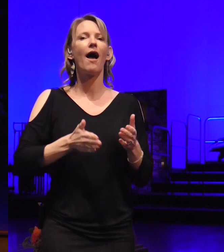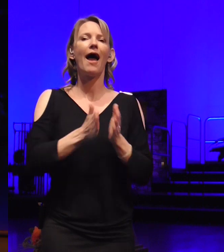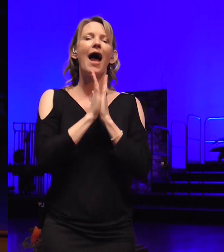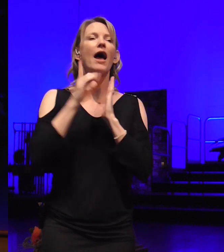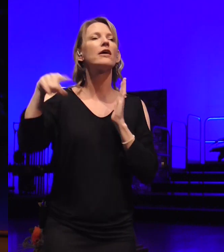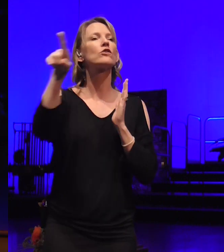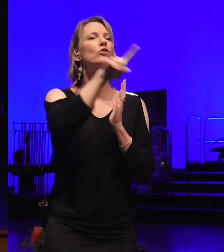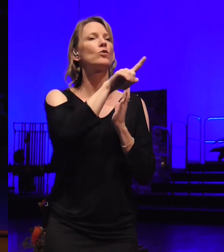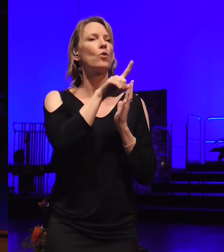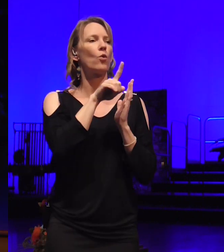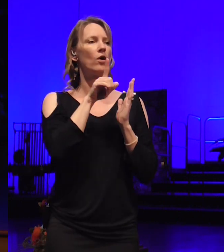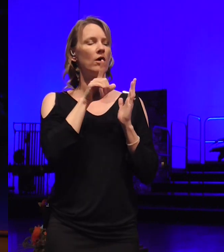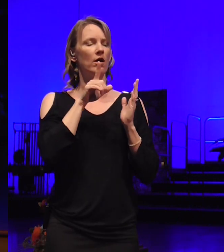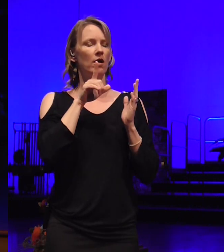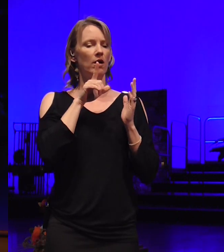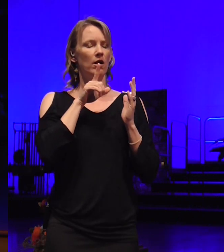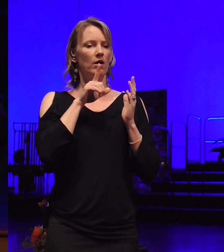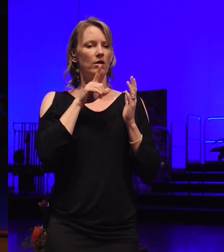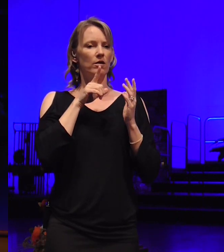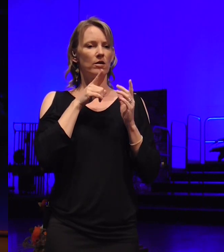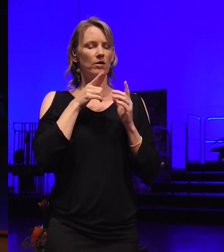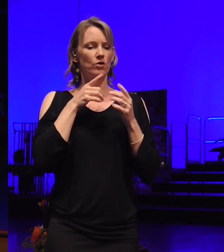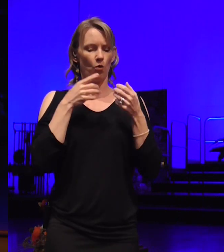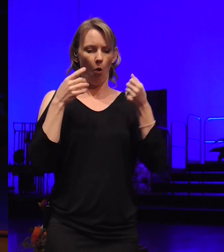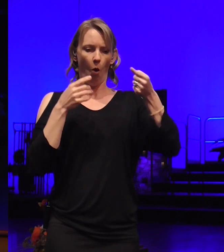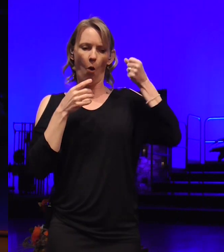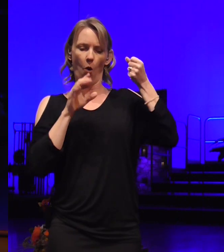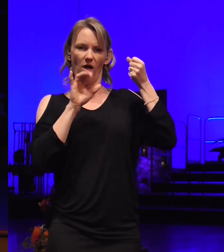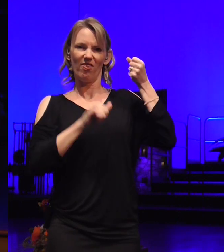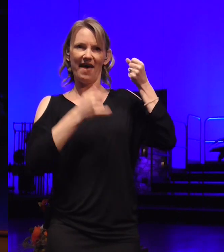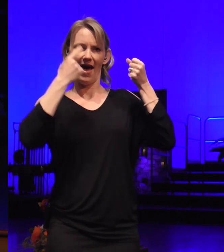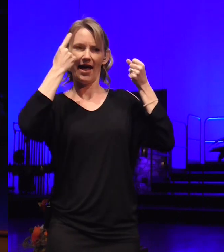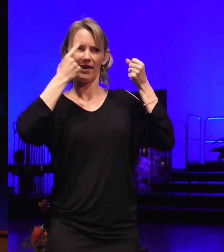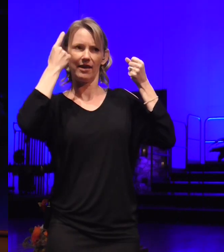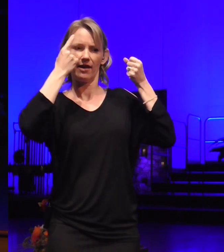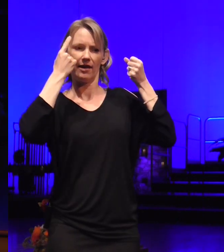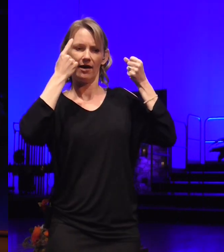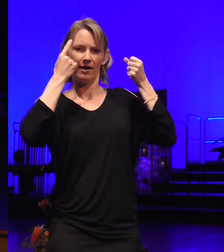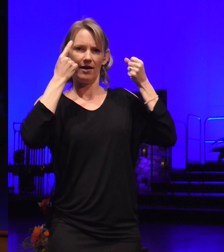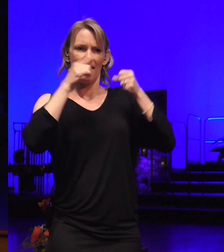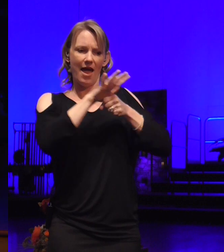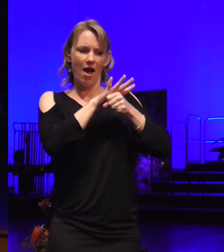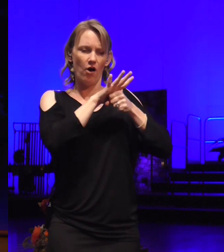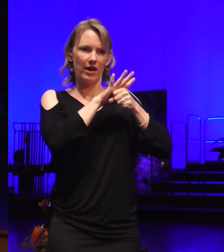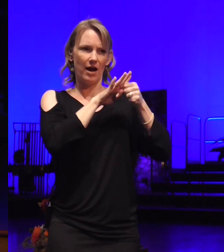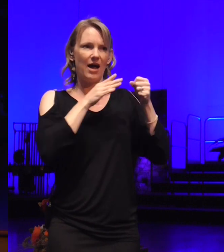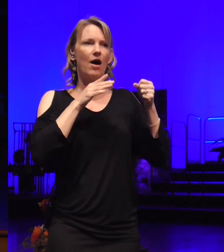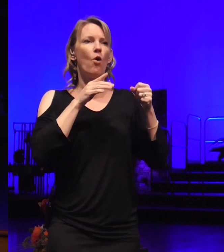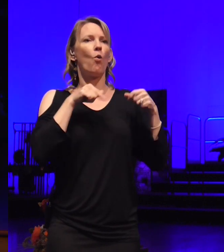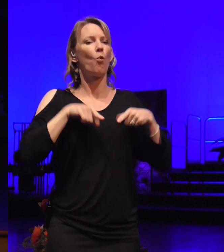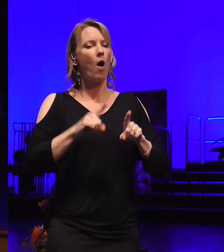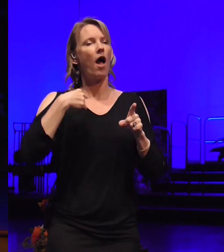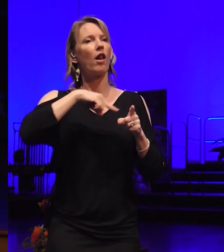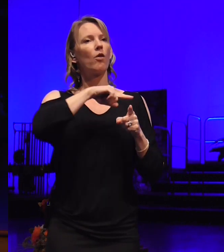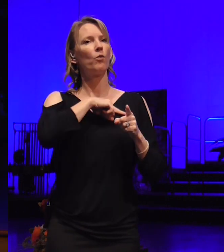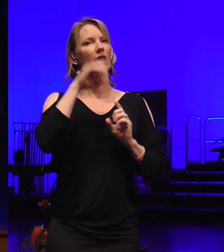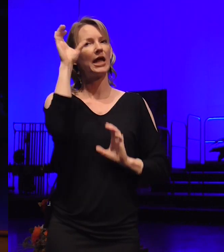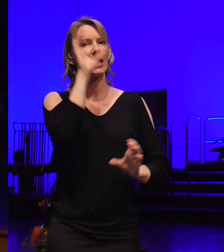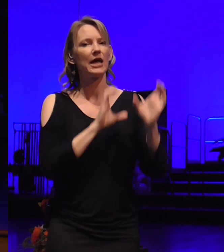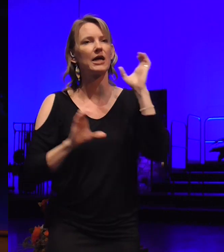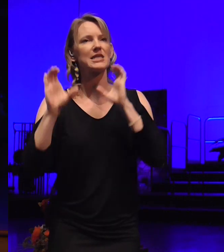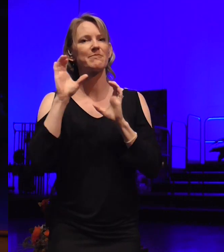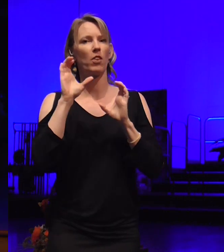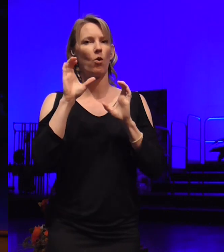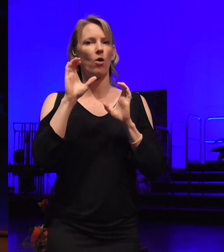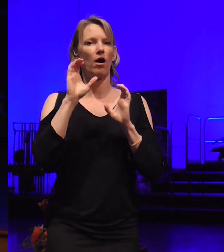invite you to hold that space within you as we move through our exploration of Florescence this